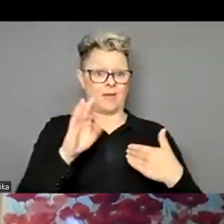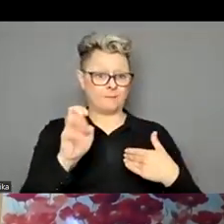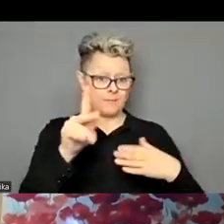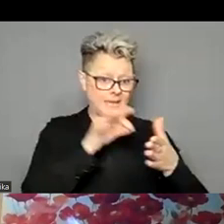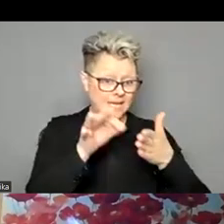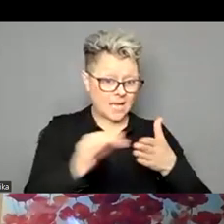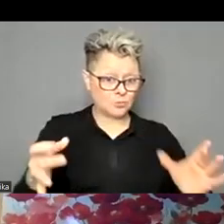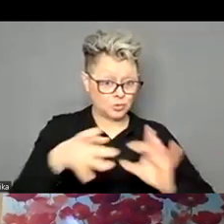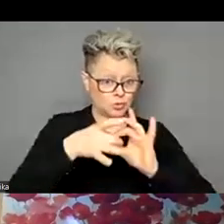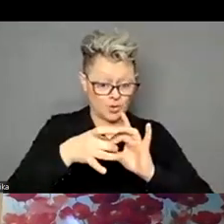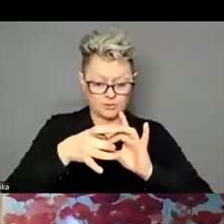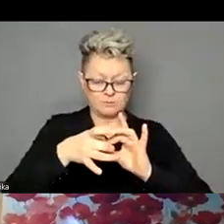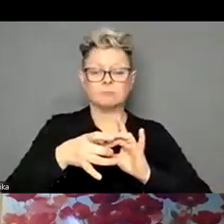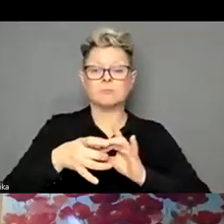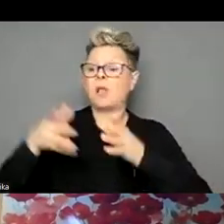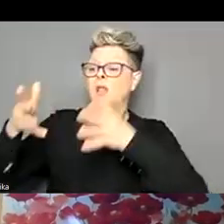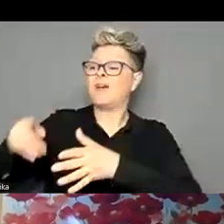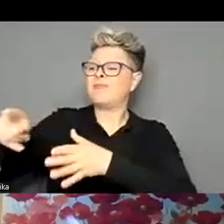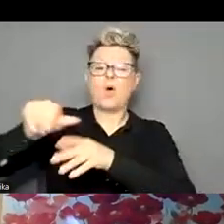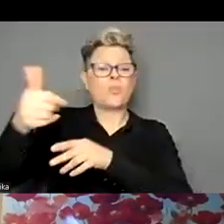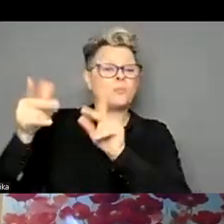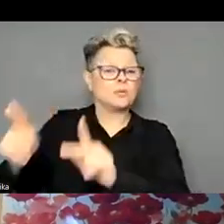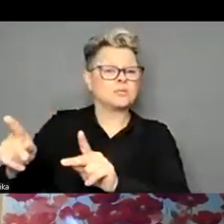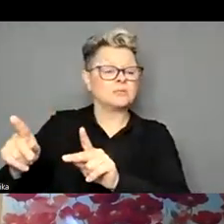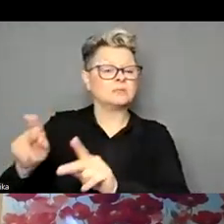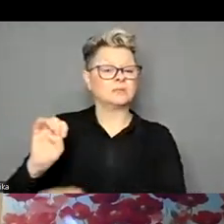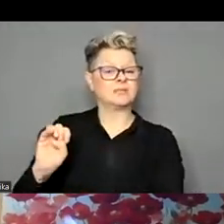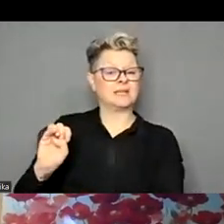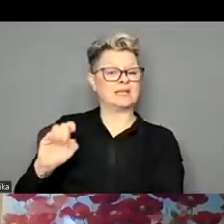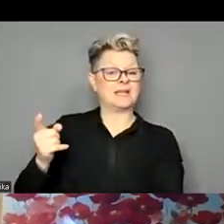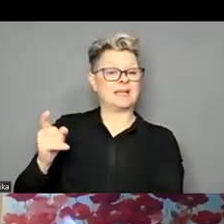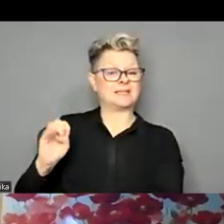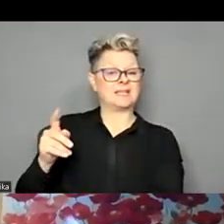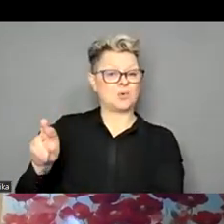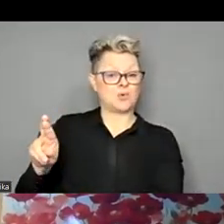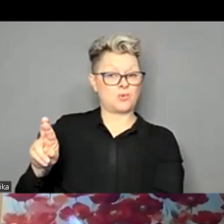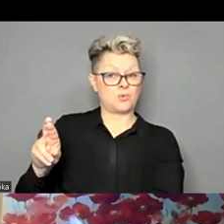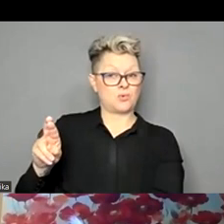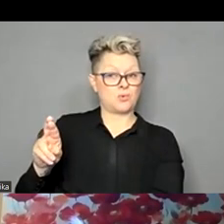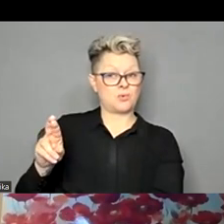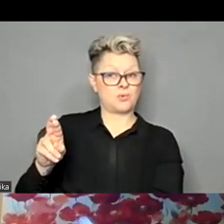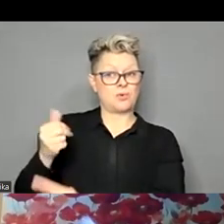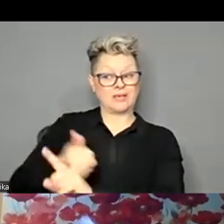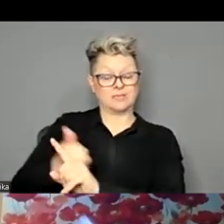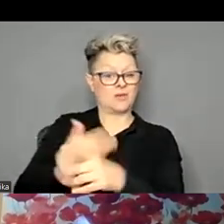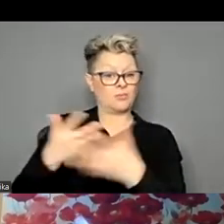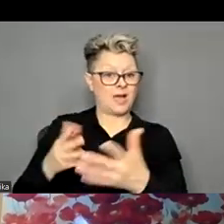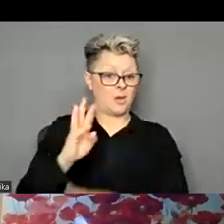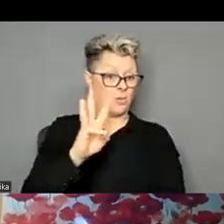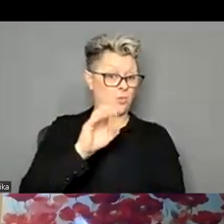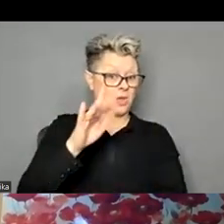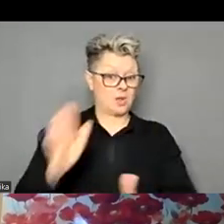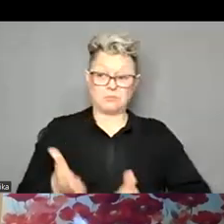is being left to the executor should probably, or should be able to just bring your will to the bank and get